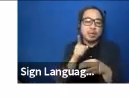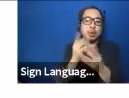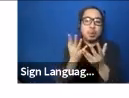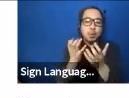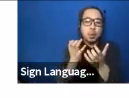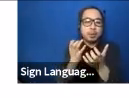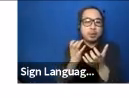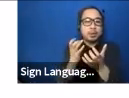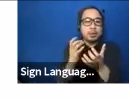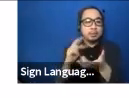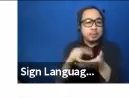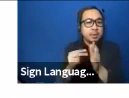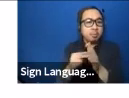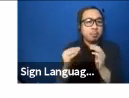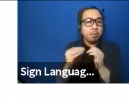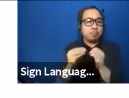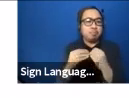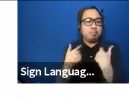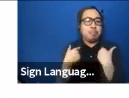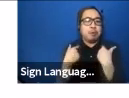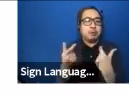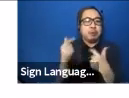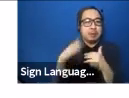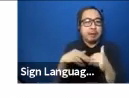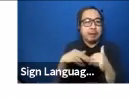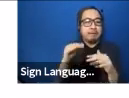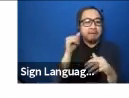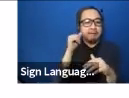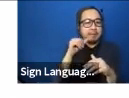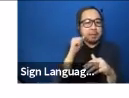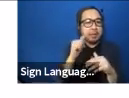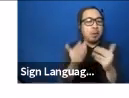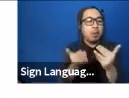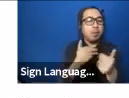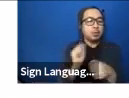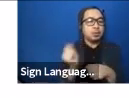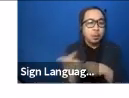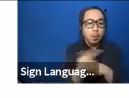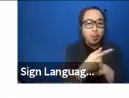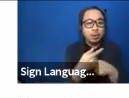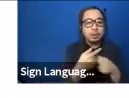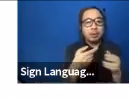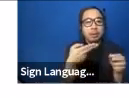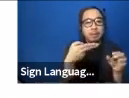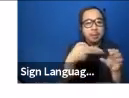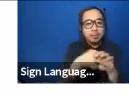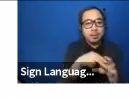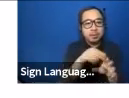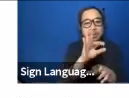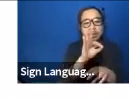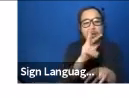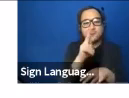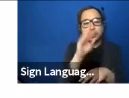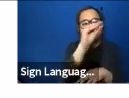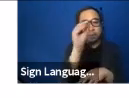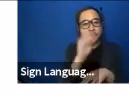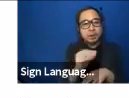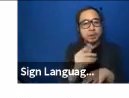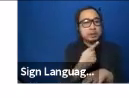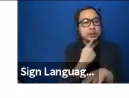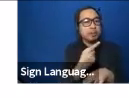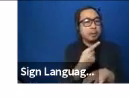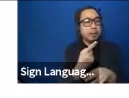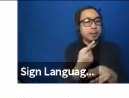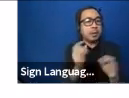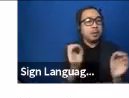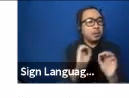than feminine. And almost all participants, almost 92%, said that they did not have